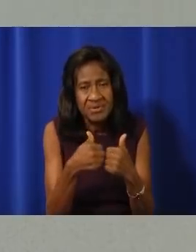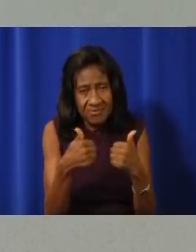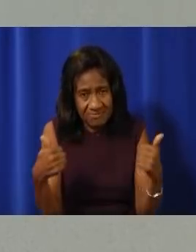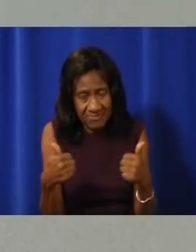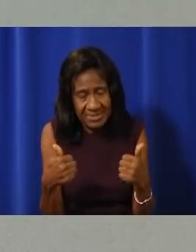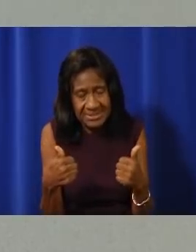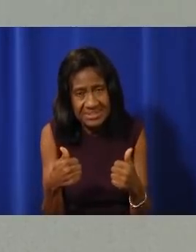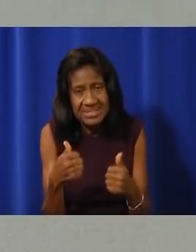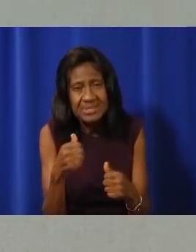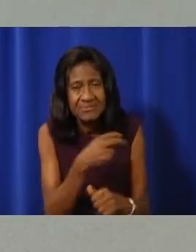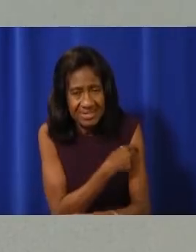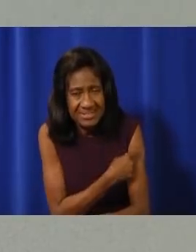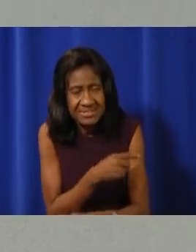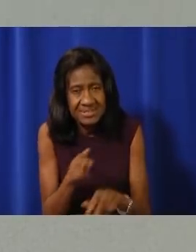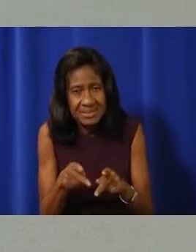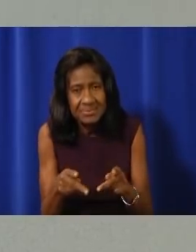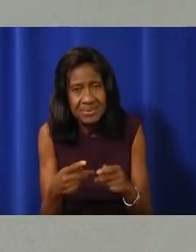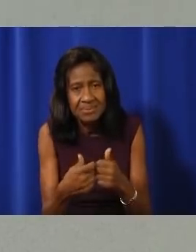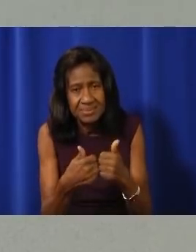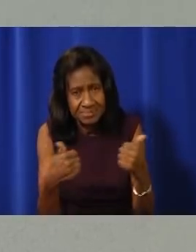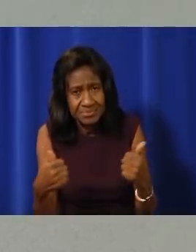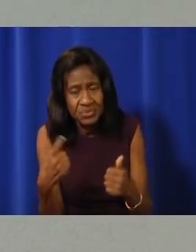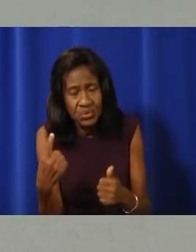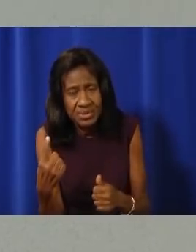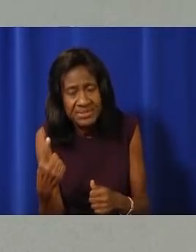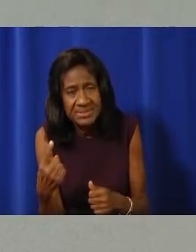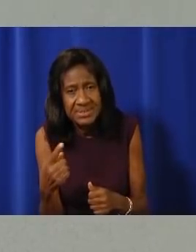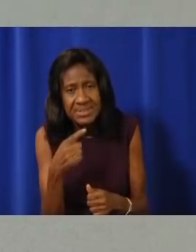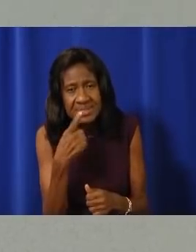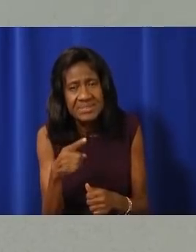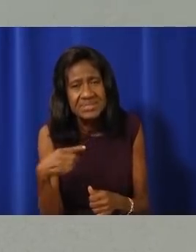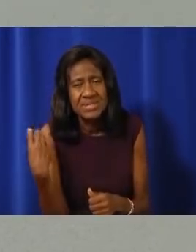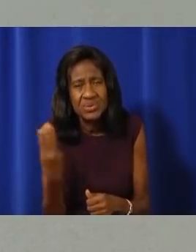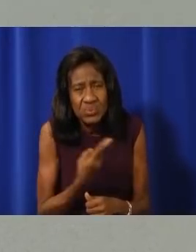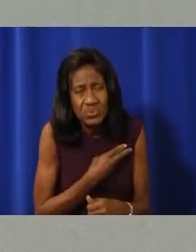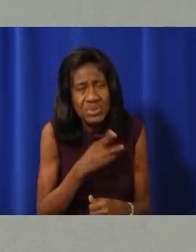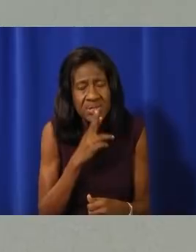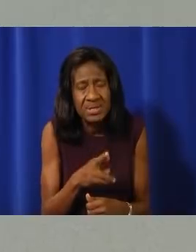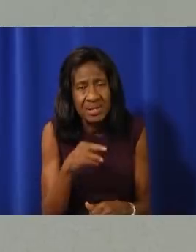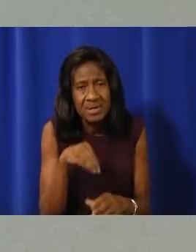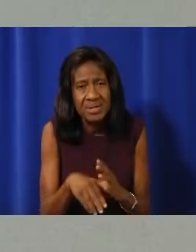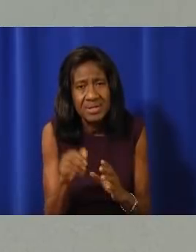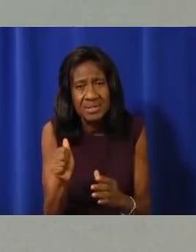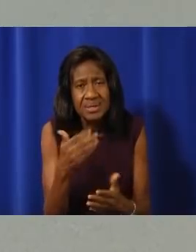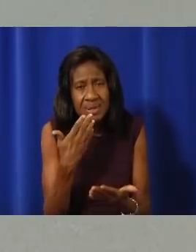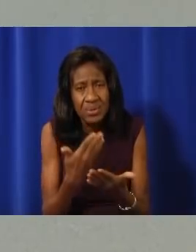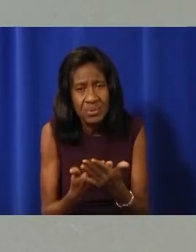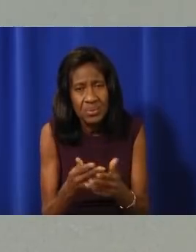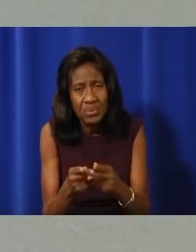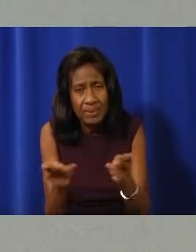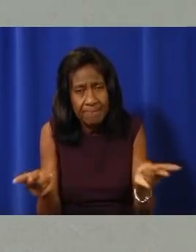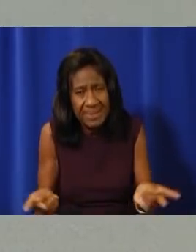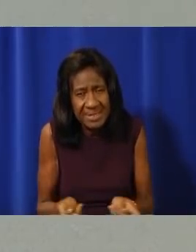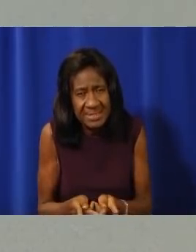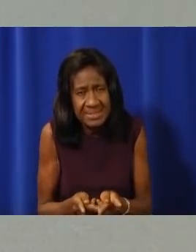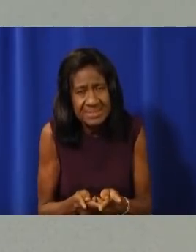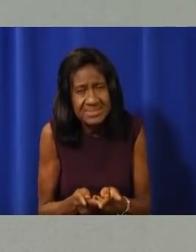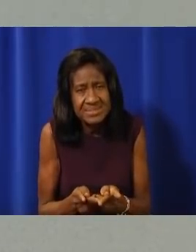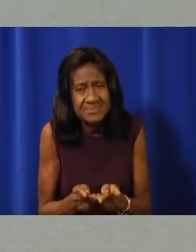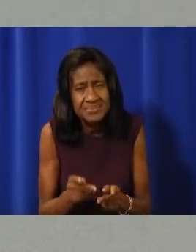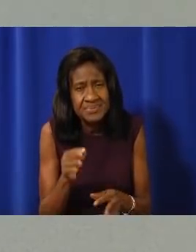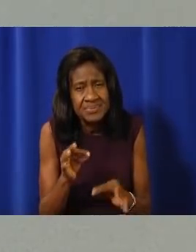advice yesterday was that we are in a strong place if we decide to go further in